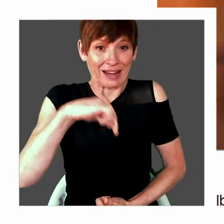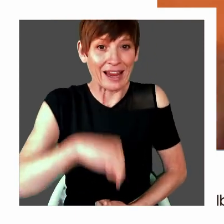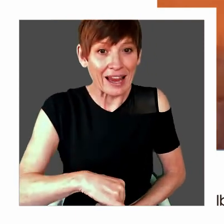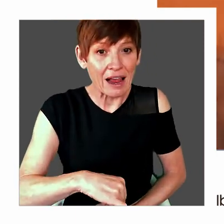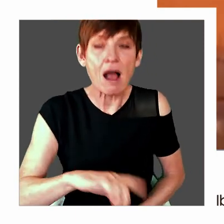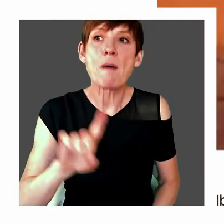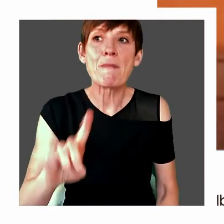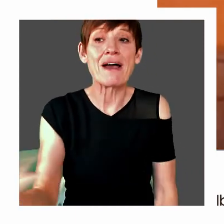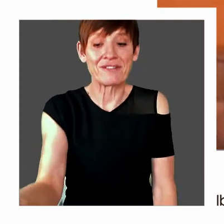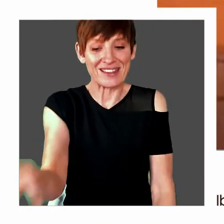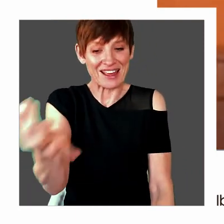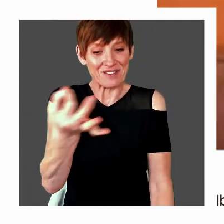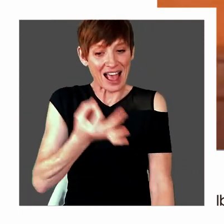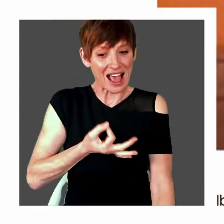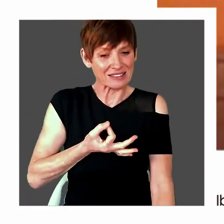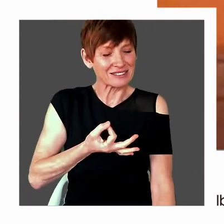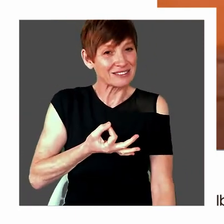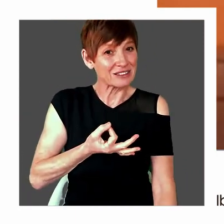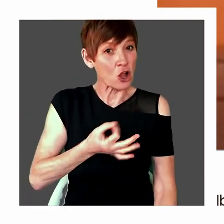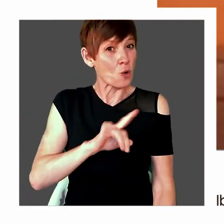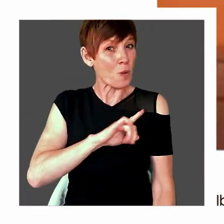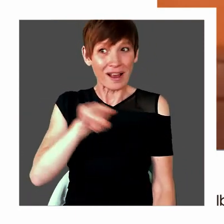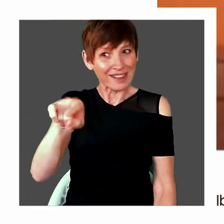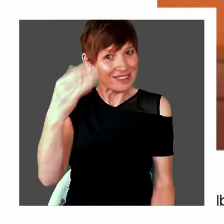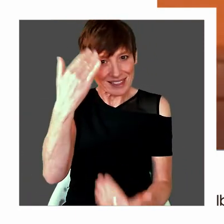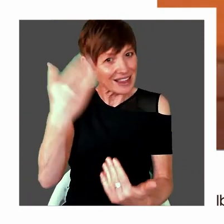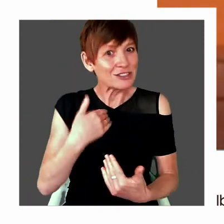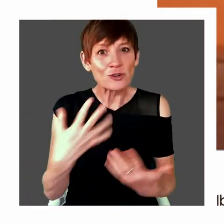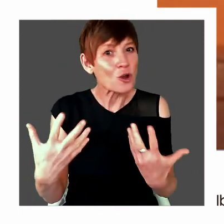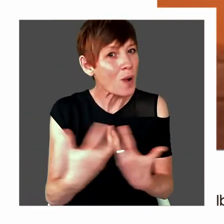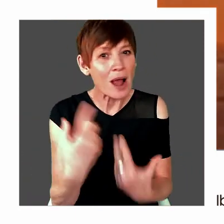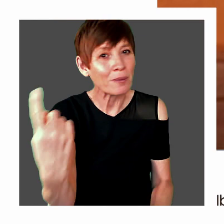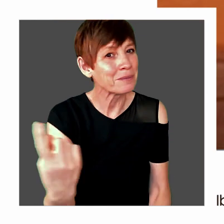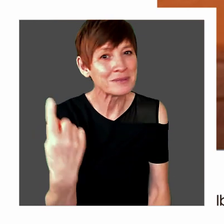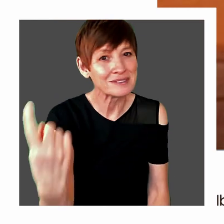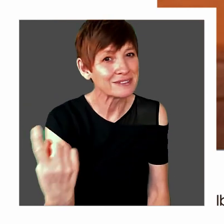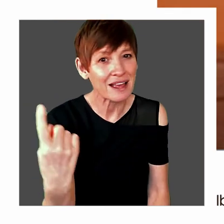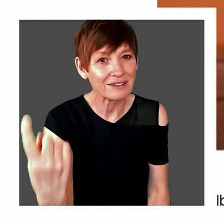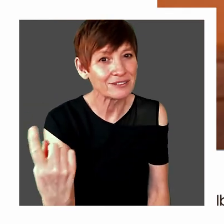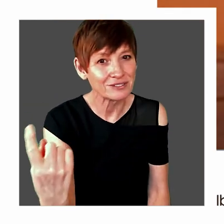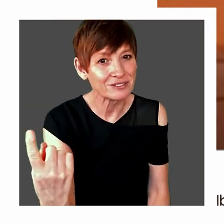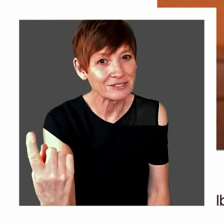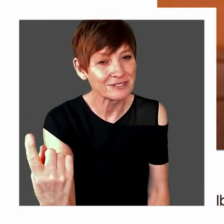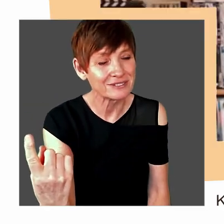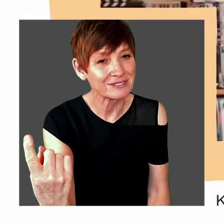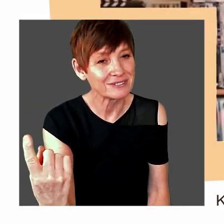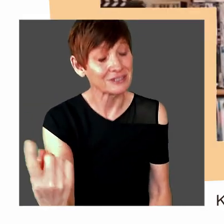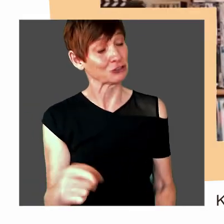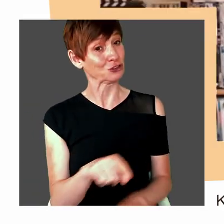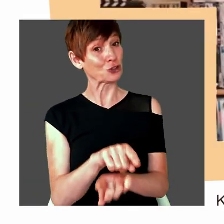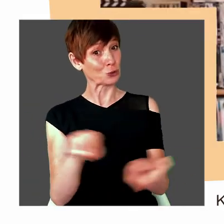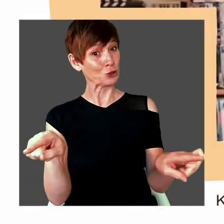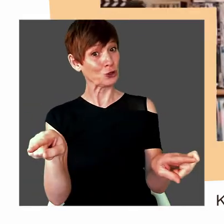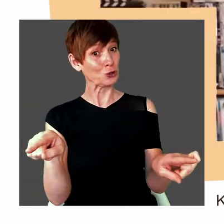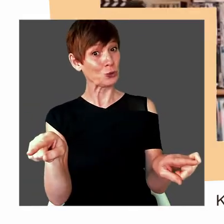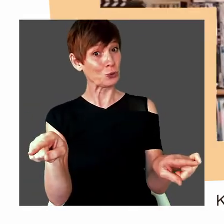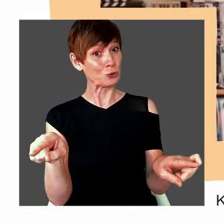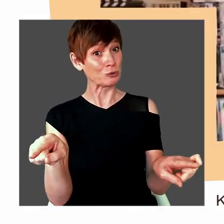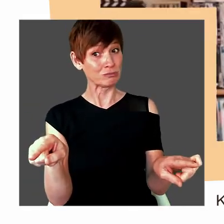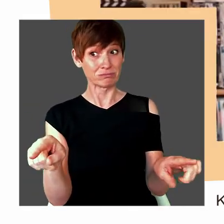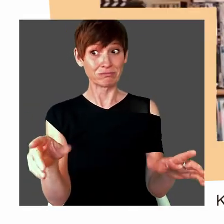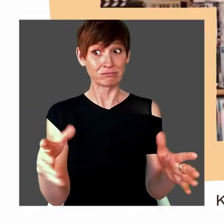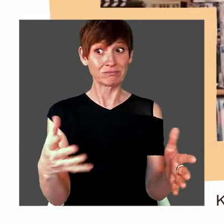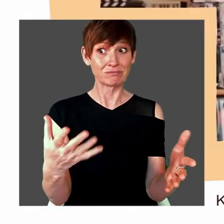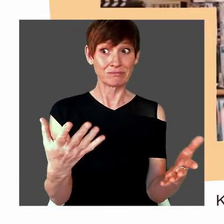they don't know how to do it either. That's why they're asking someone else. So you have kind of, it's in your court how